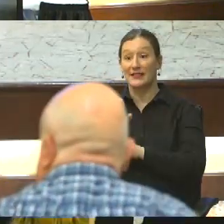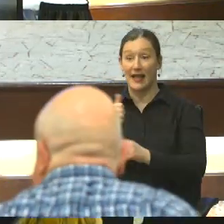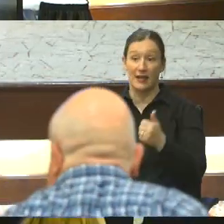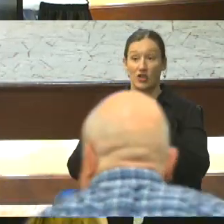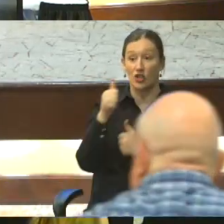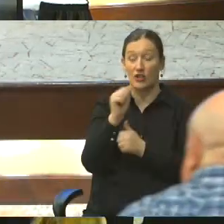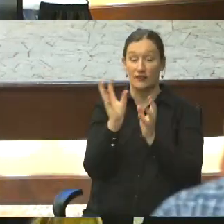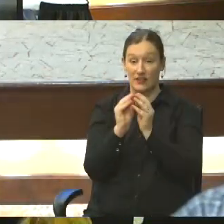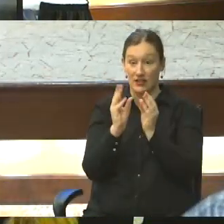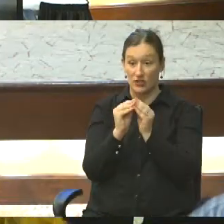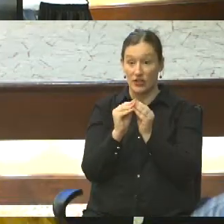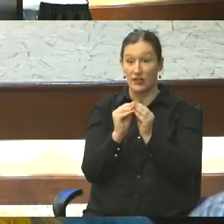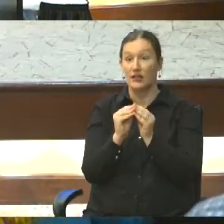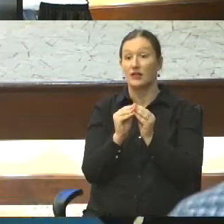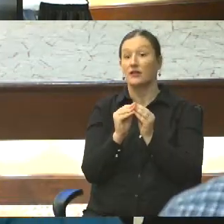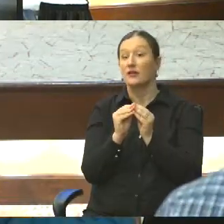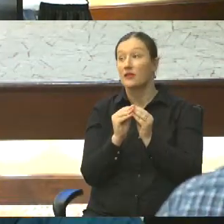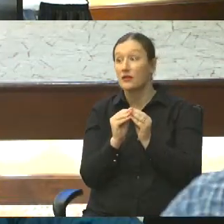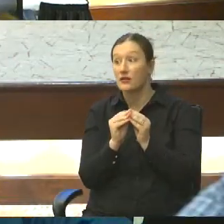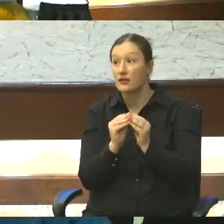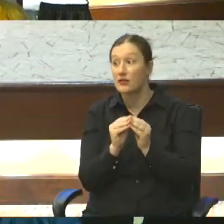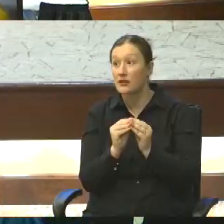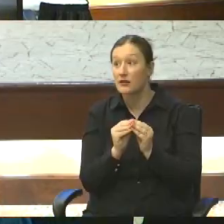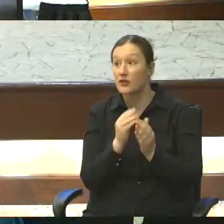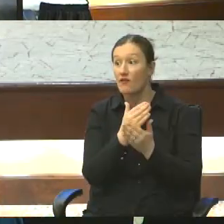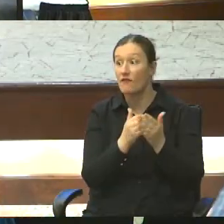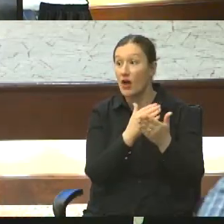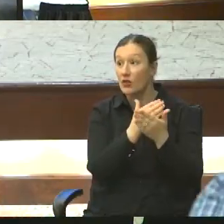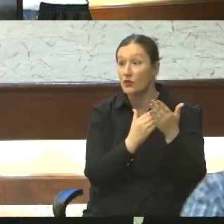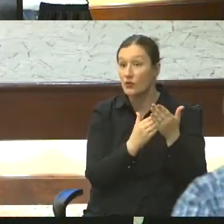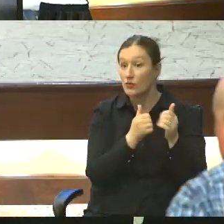briefing, Texas Open Meetings Act, Section